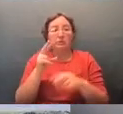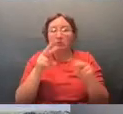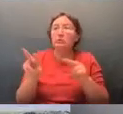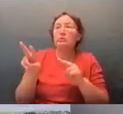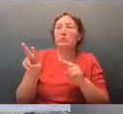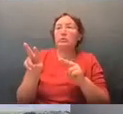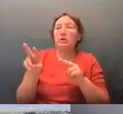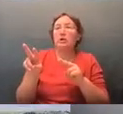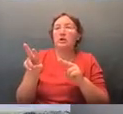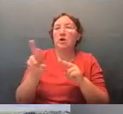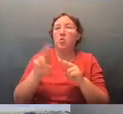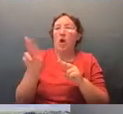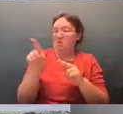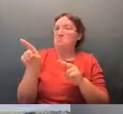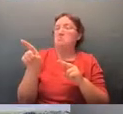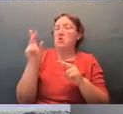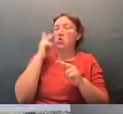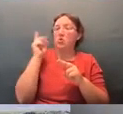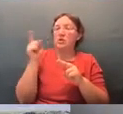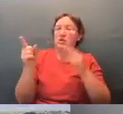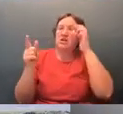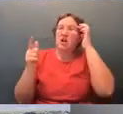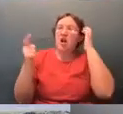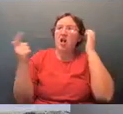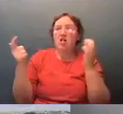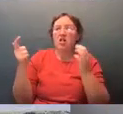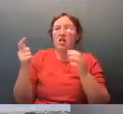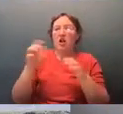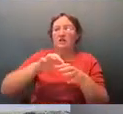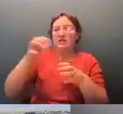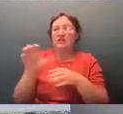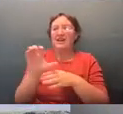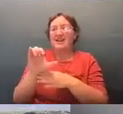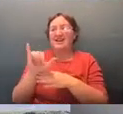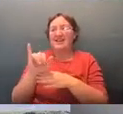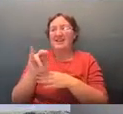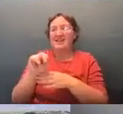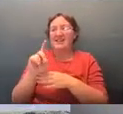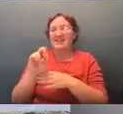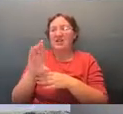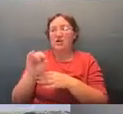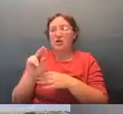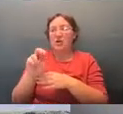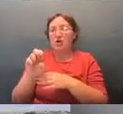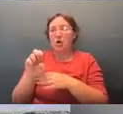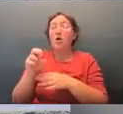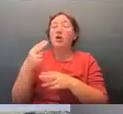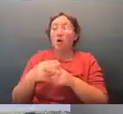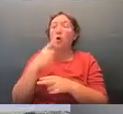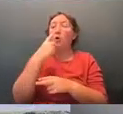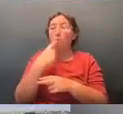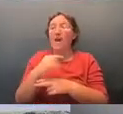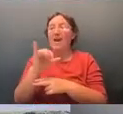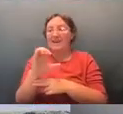some point and we will see this large cinder cone mountain. It is actually called the Red Cinder Mountain or the